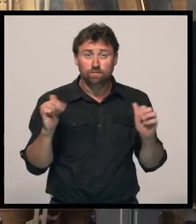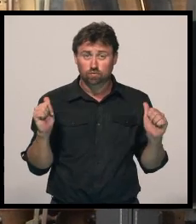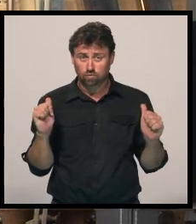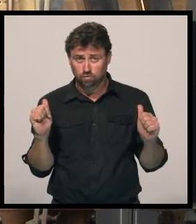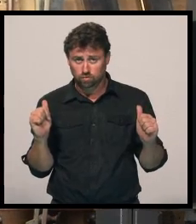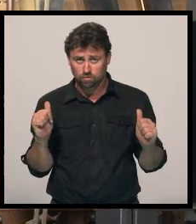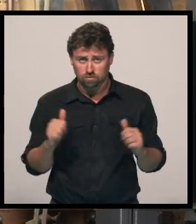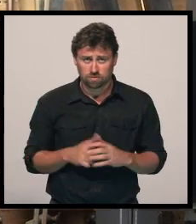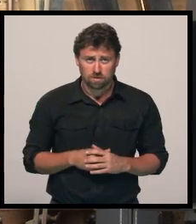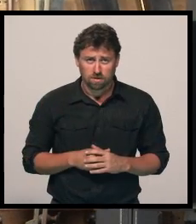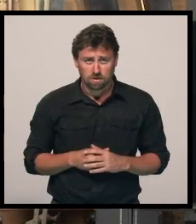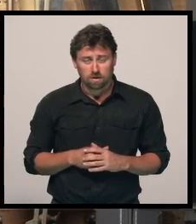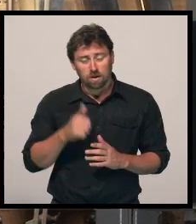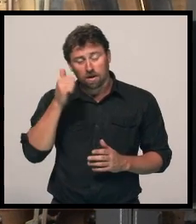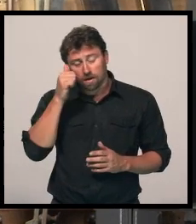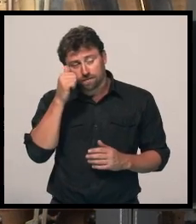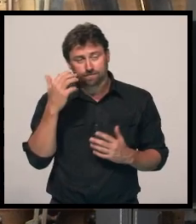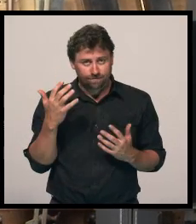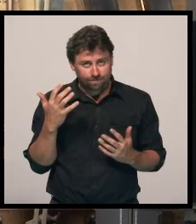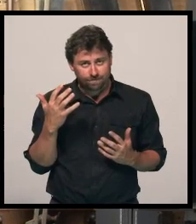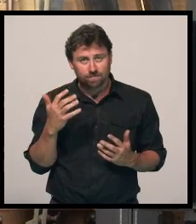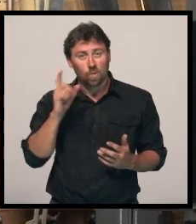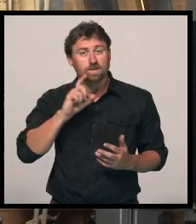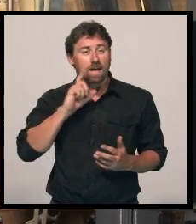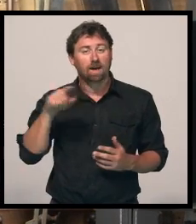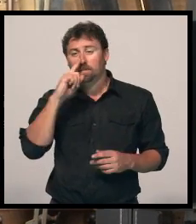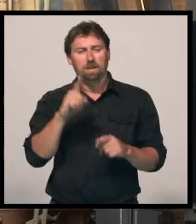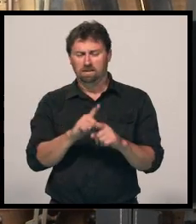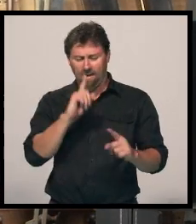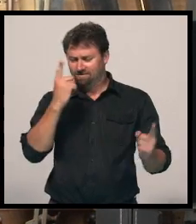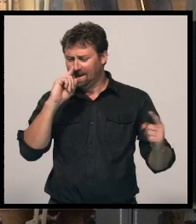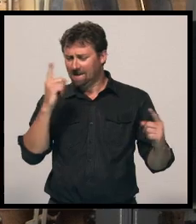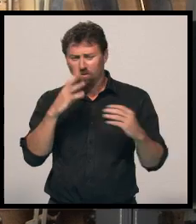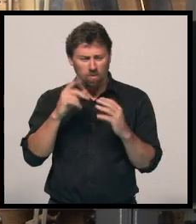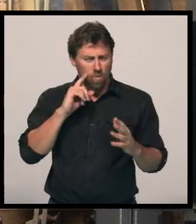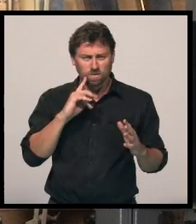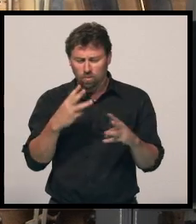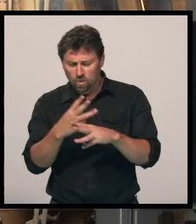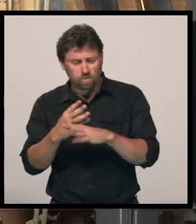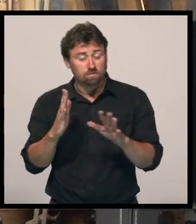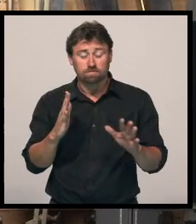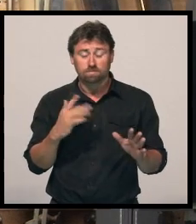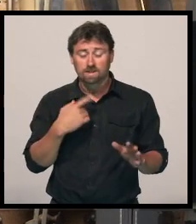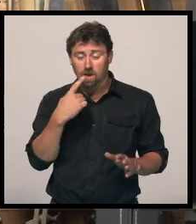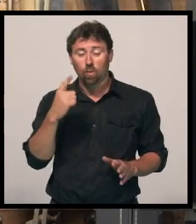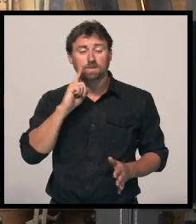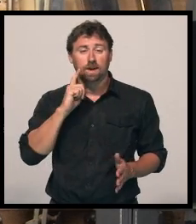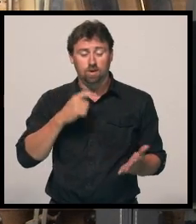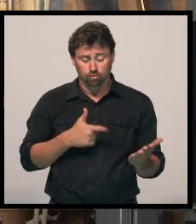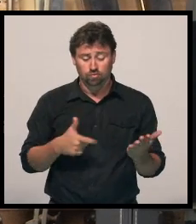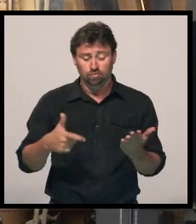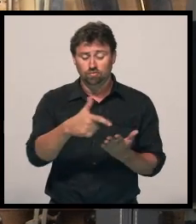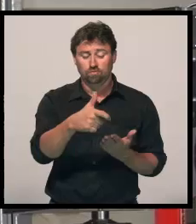this flies in the face of convention, but you know what I think about water. Give it a good lick of water. Two things happen.